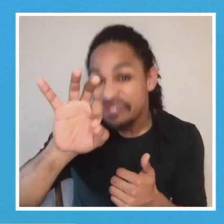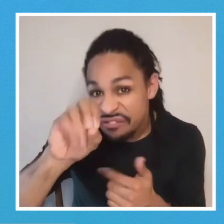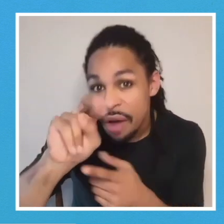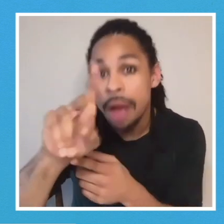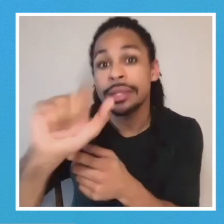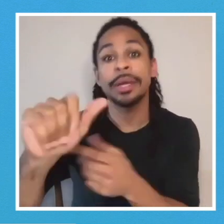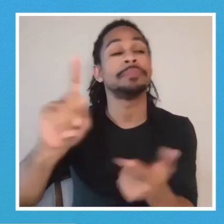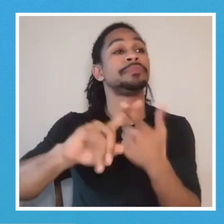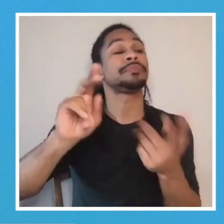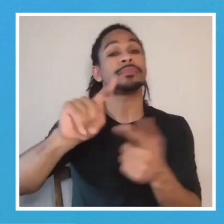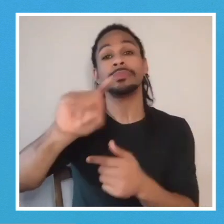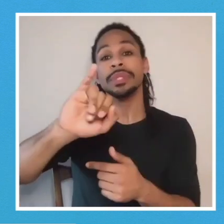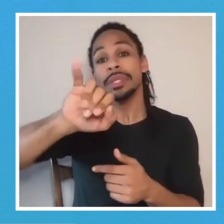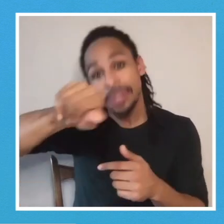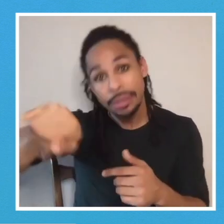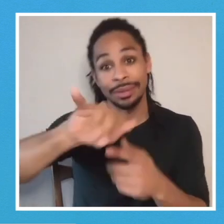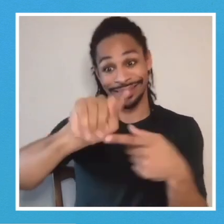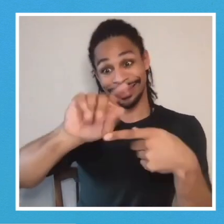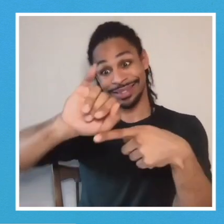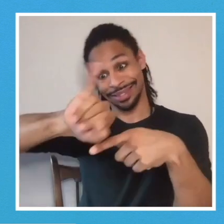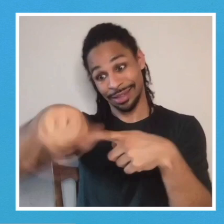on. Josh Gad.